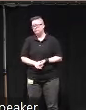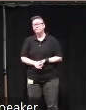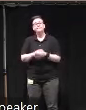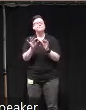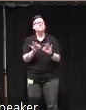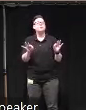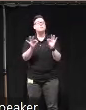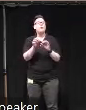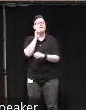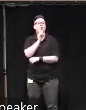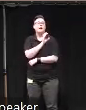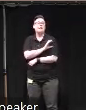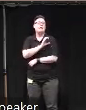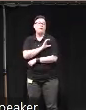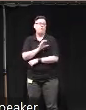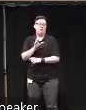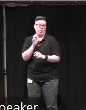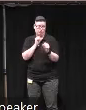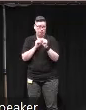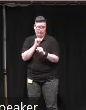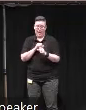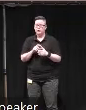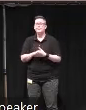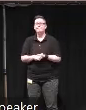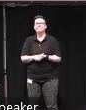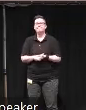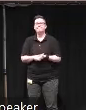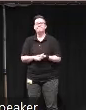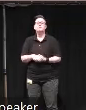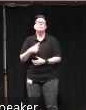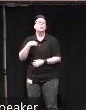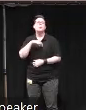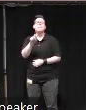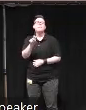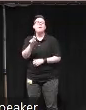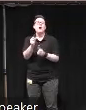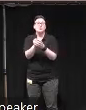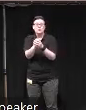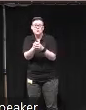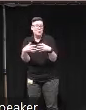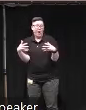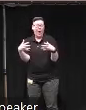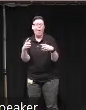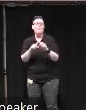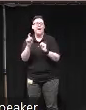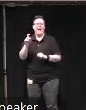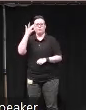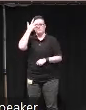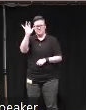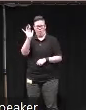Importantly, for this clinical strategy, we really have to grow in a much more smart